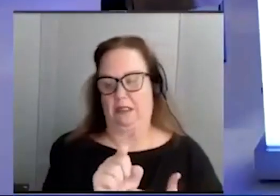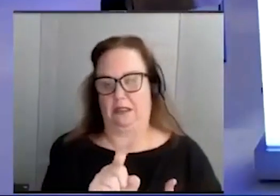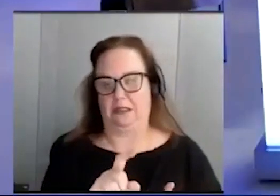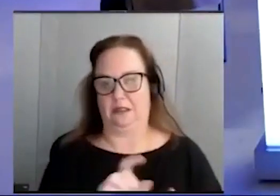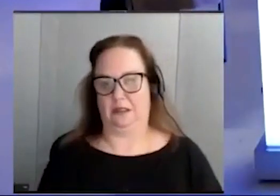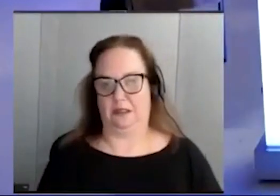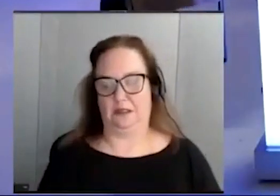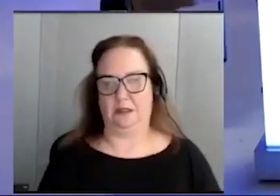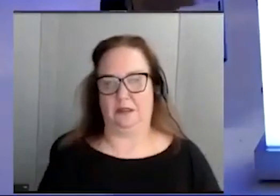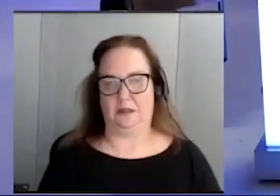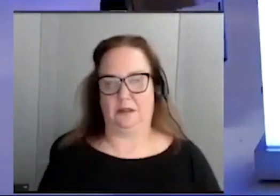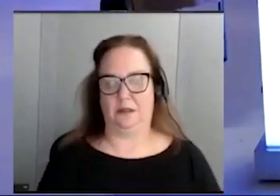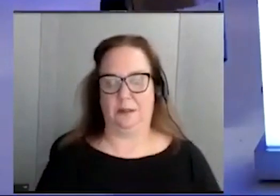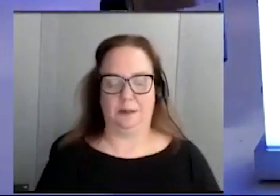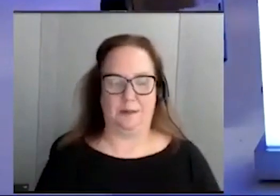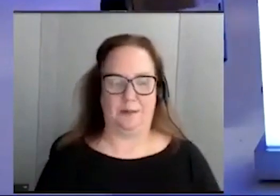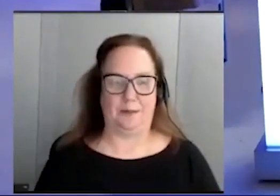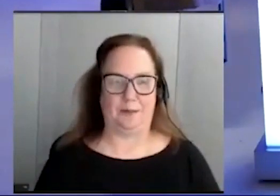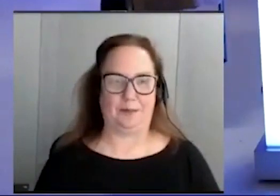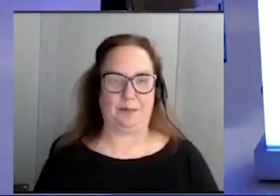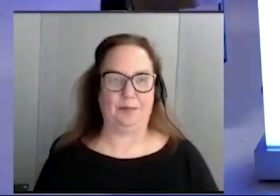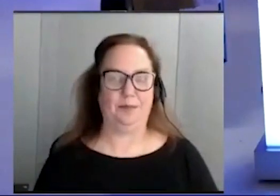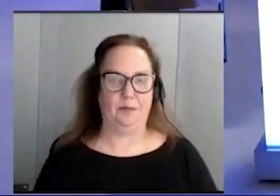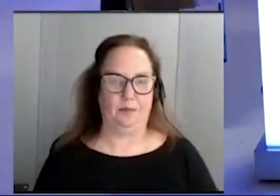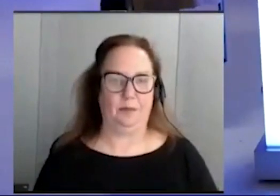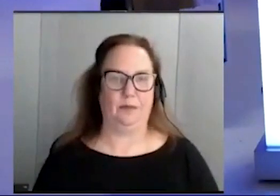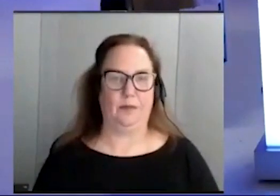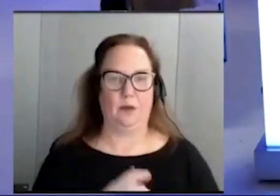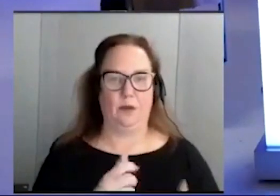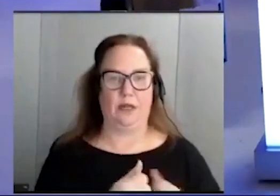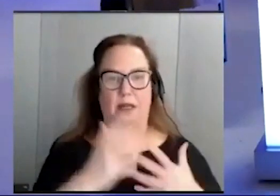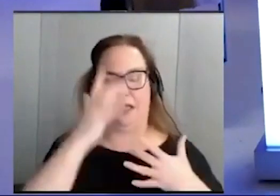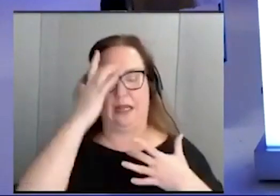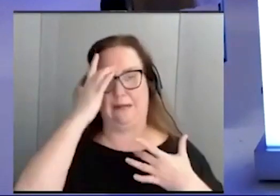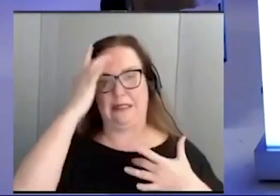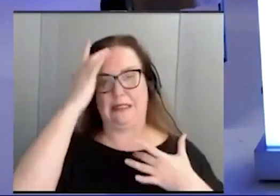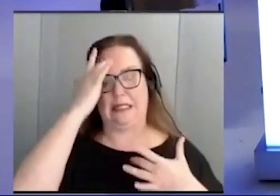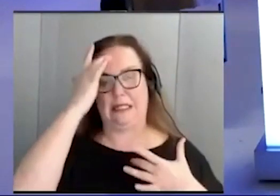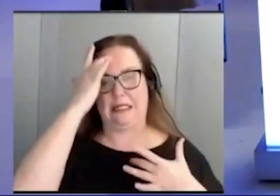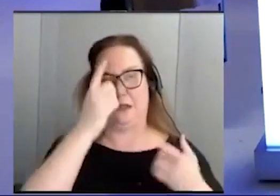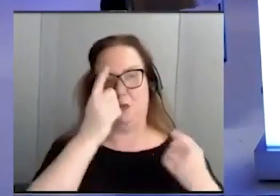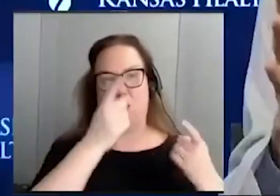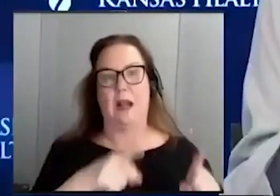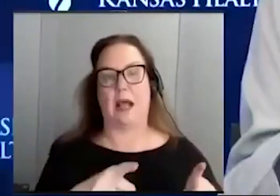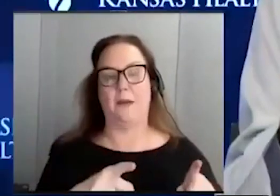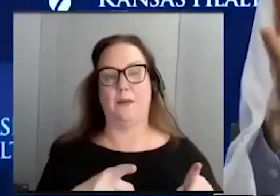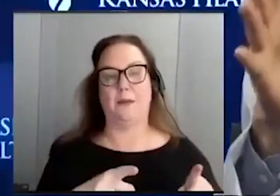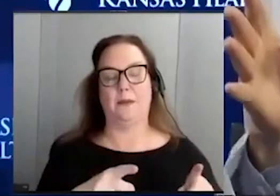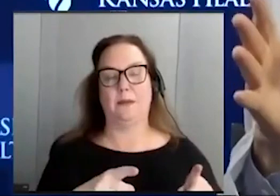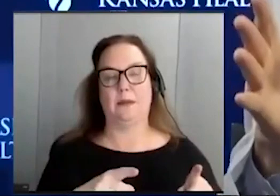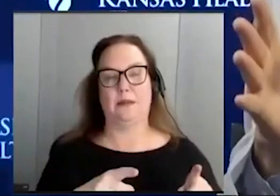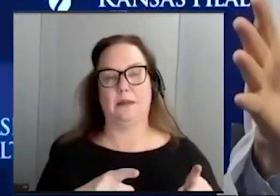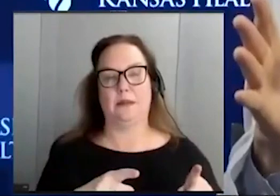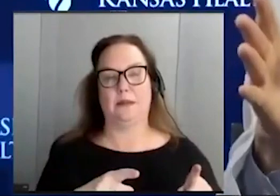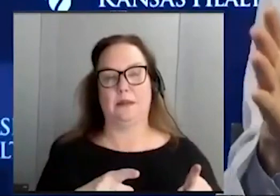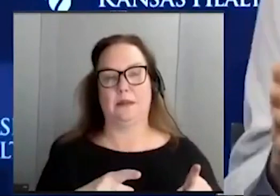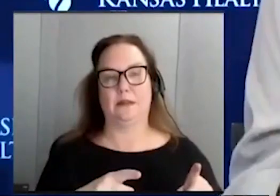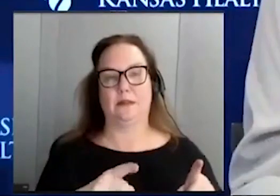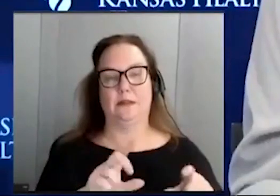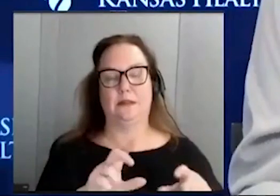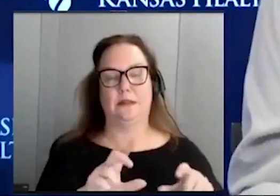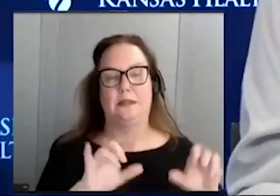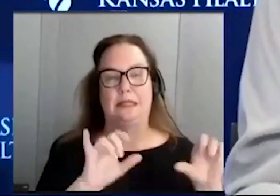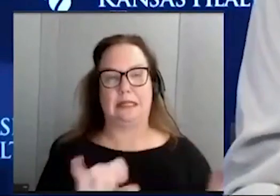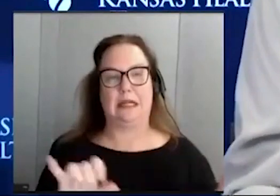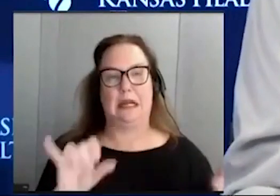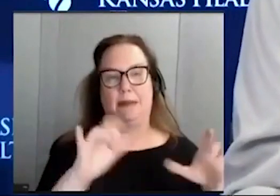also when you get a lot of disease, then what happens is, and it becomes a very common disease, it will